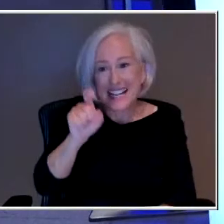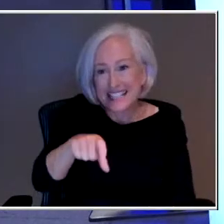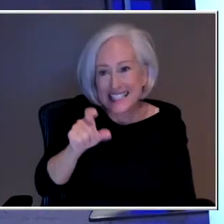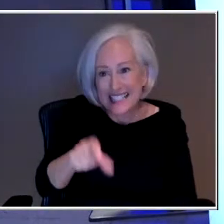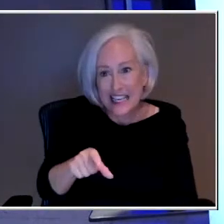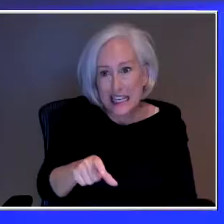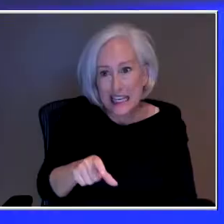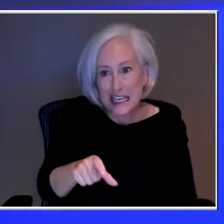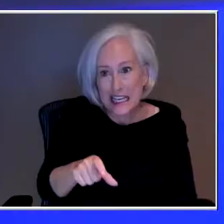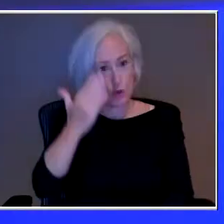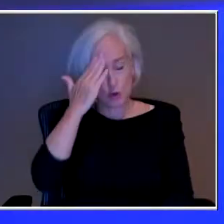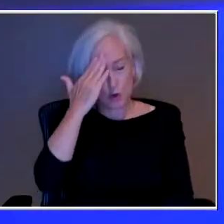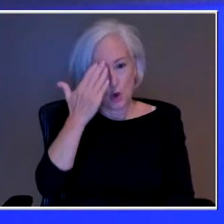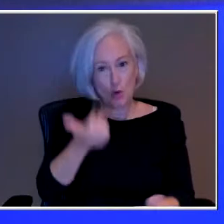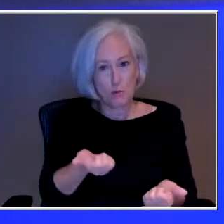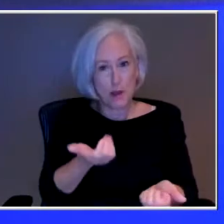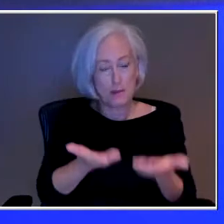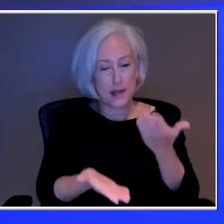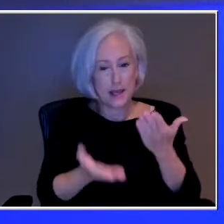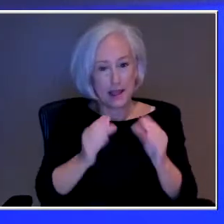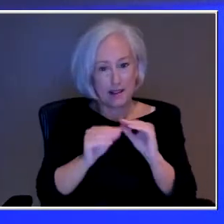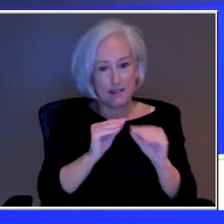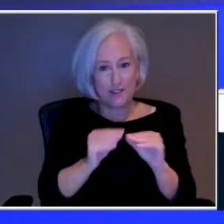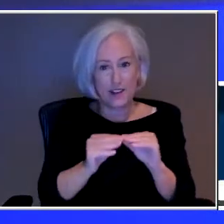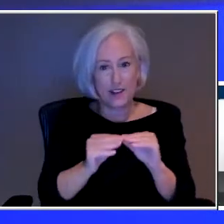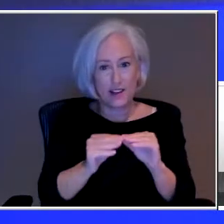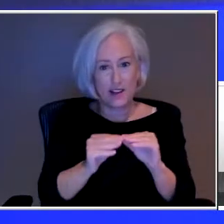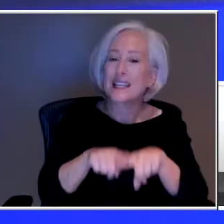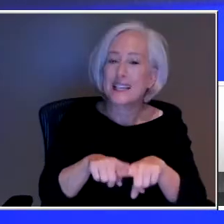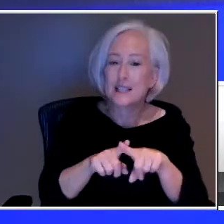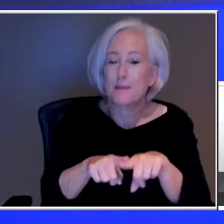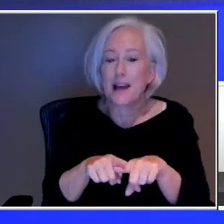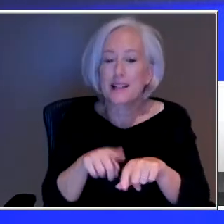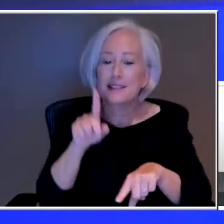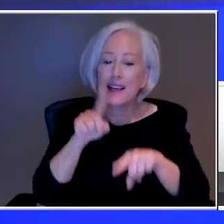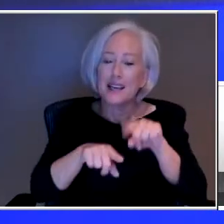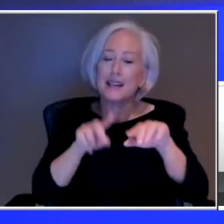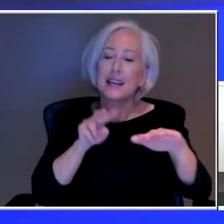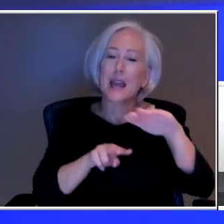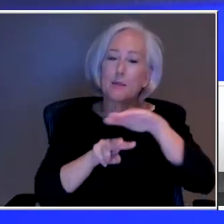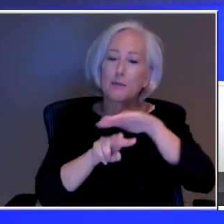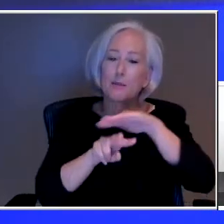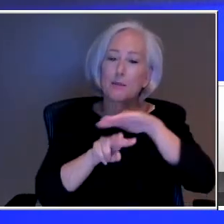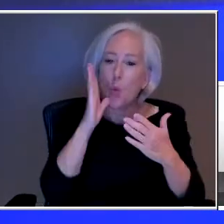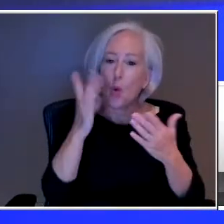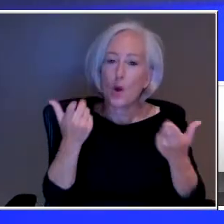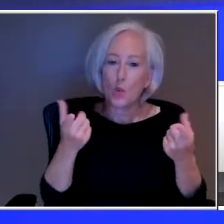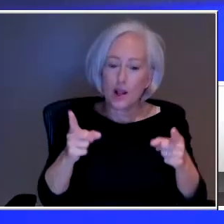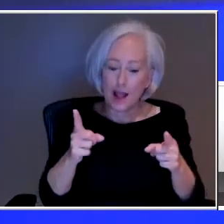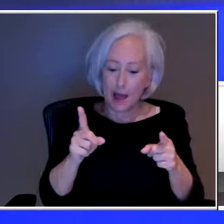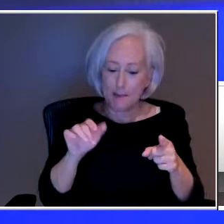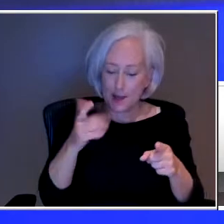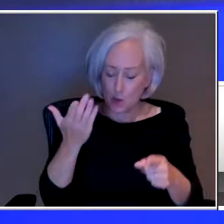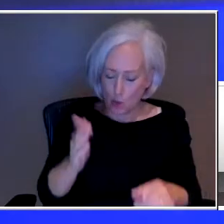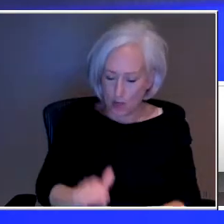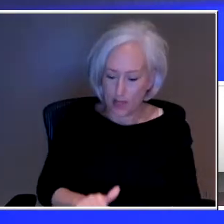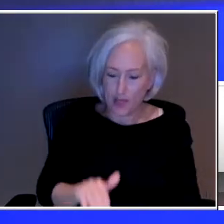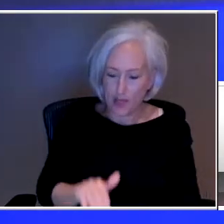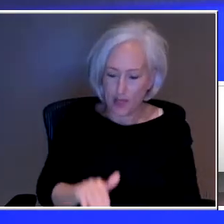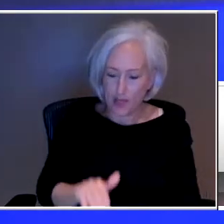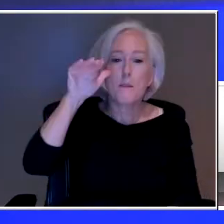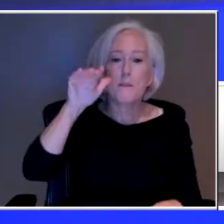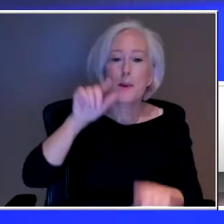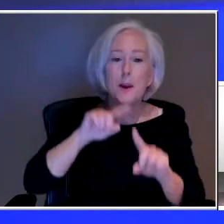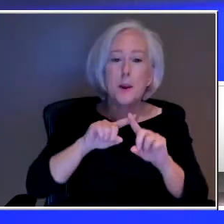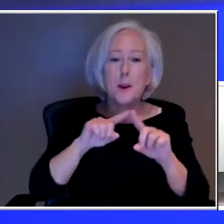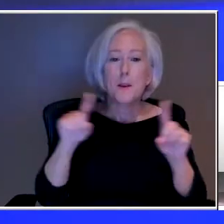Right. So it depends. Every kid's a little bit different. Okay. You can't predict what their prescriptions will change to as they grow. But the patching and the